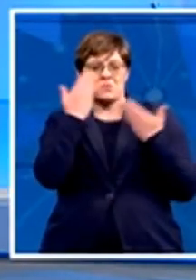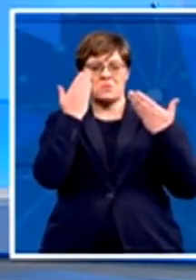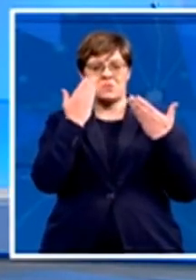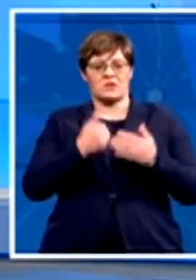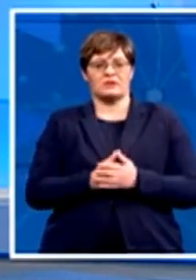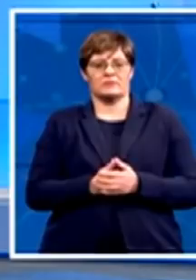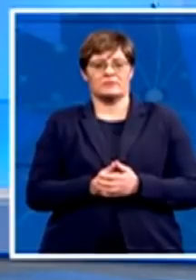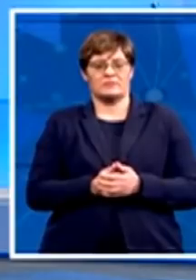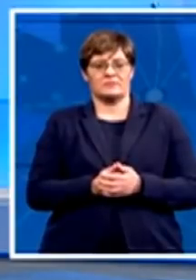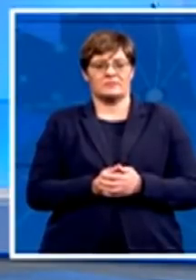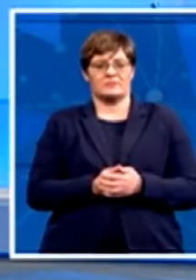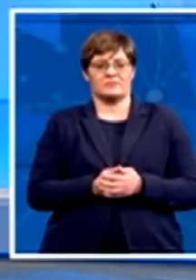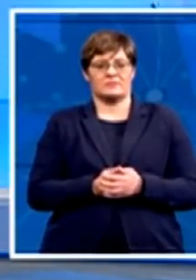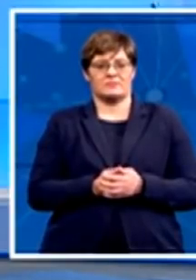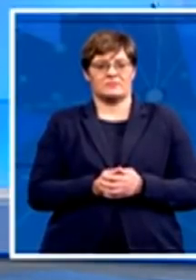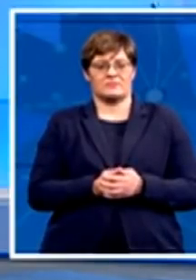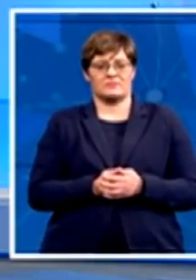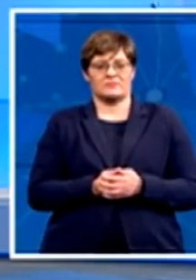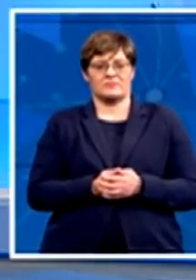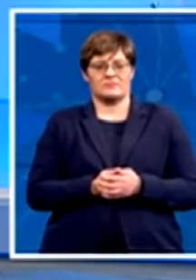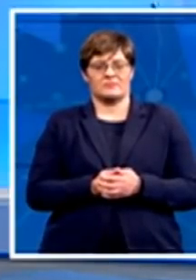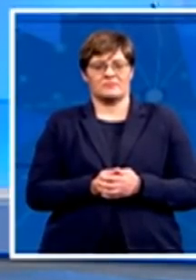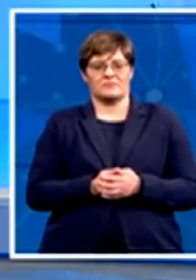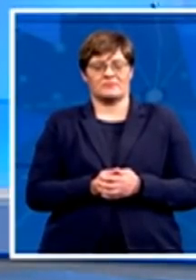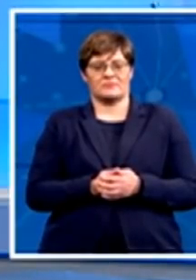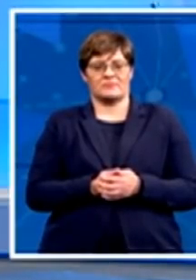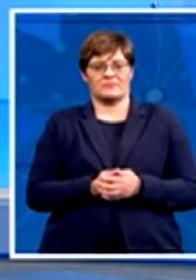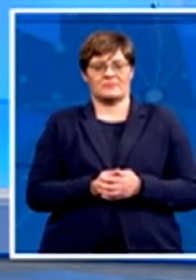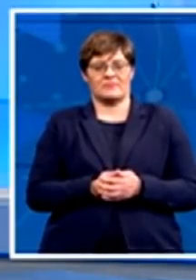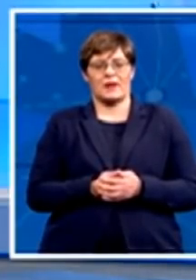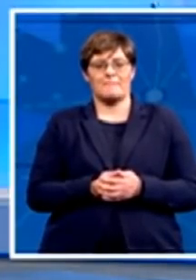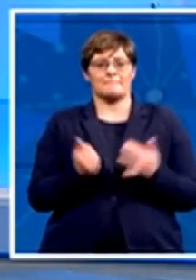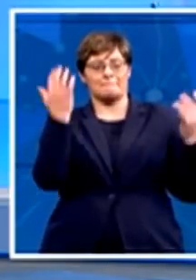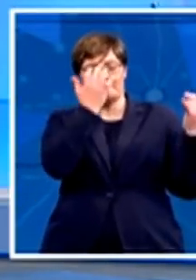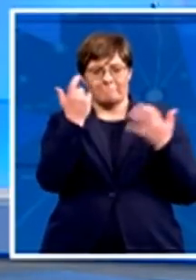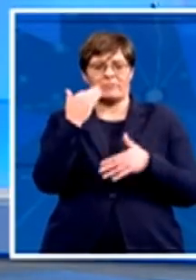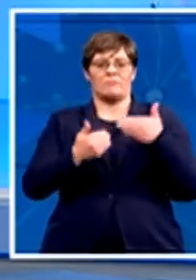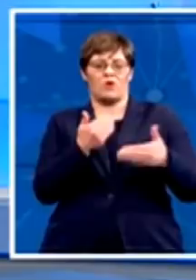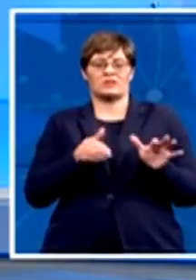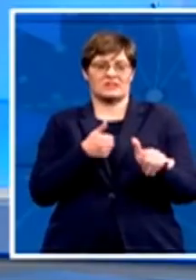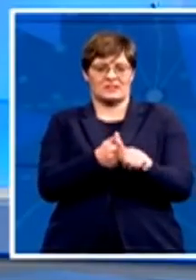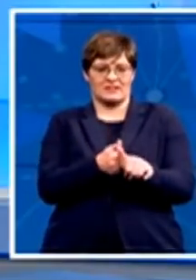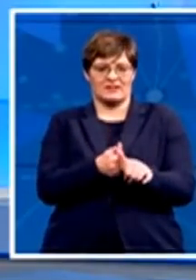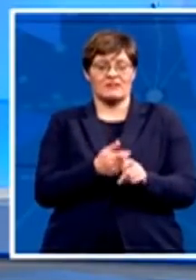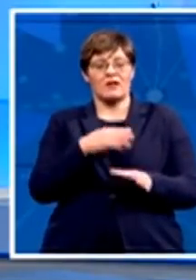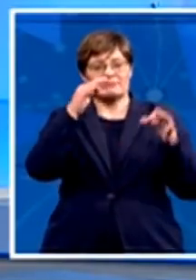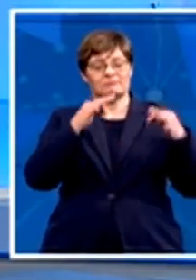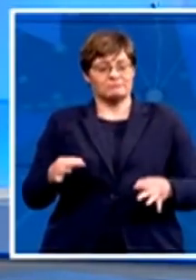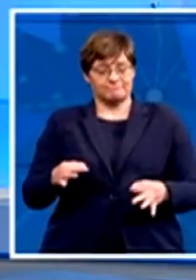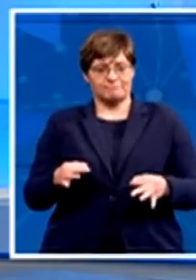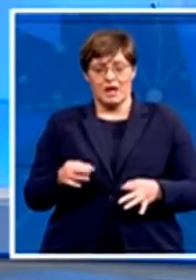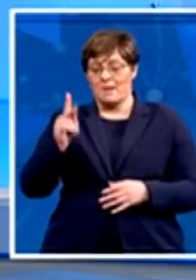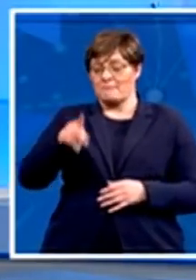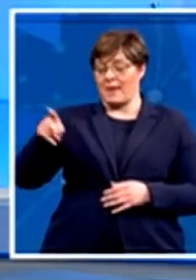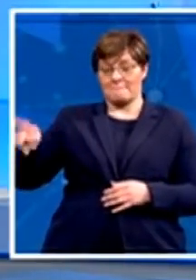as modalities are being figured out in the process to determine the unfitness of the public protector, Busisiwe Mkhwebane,